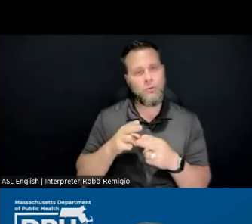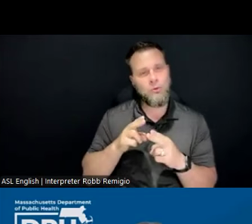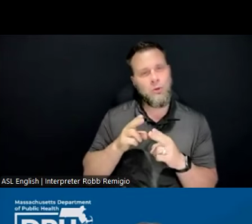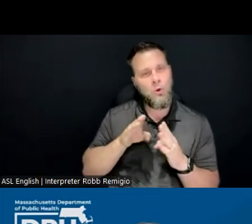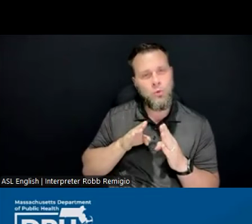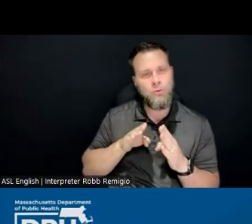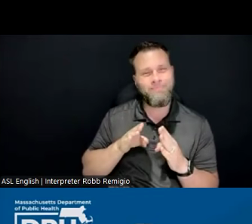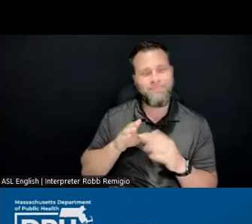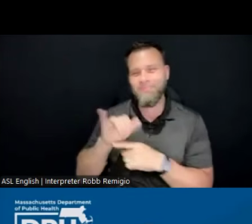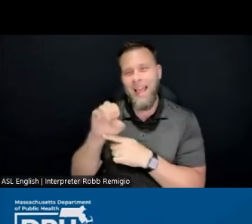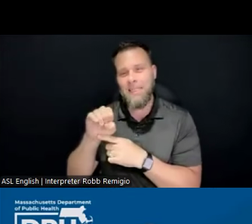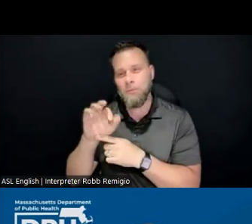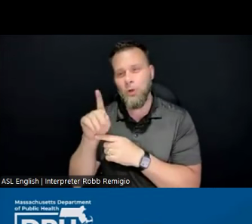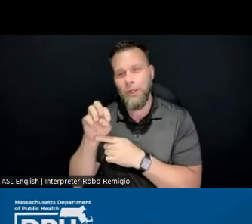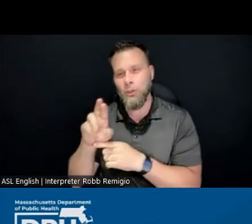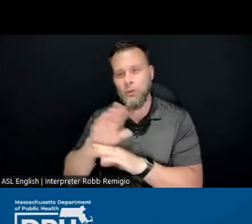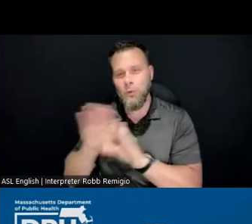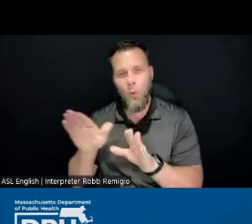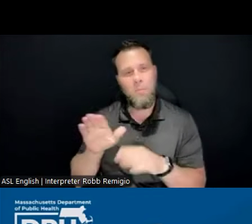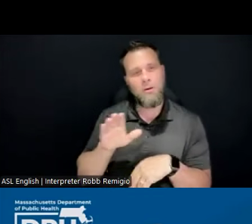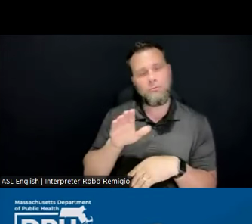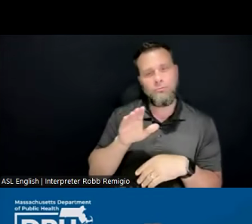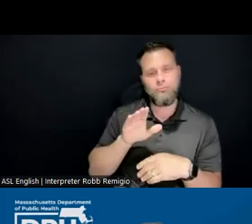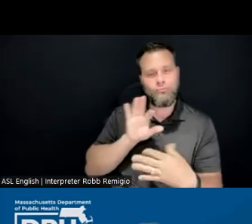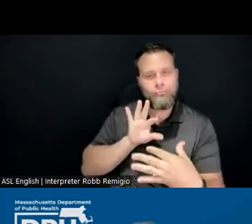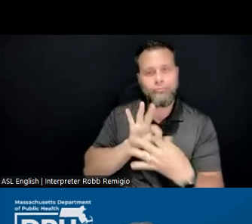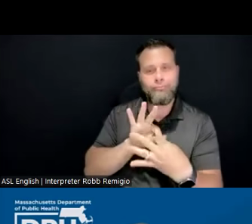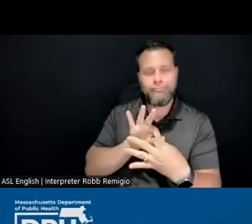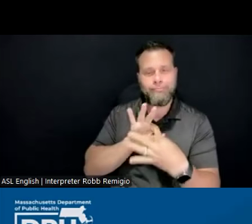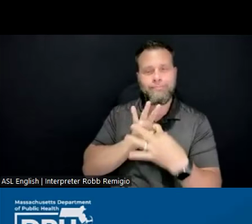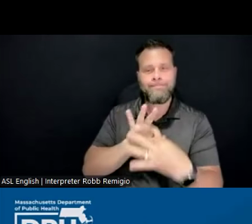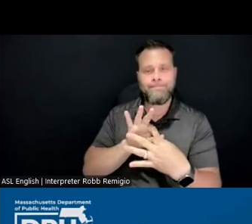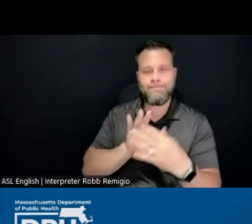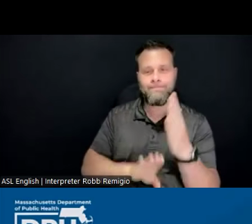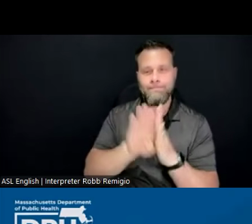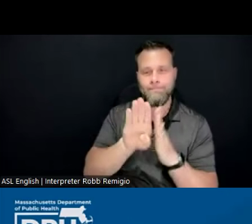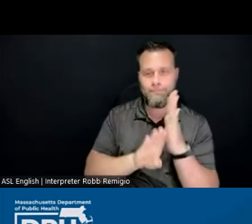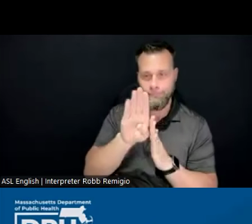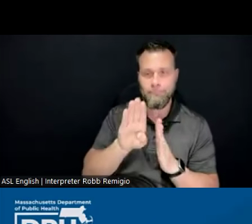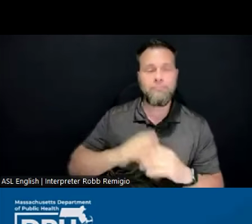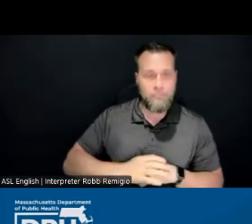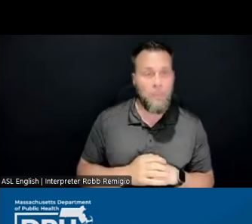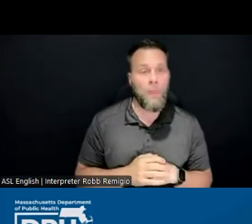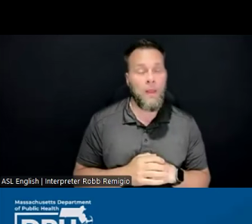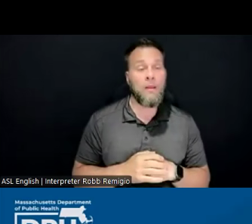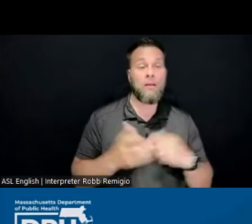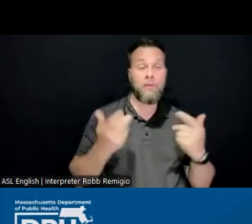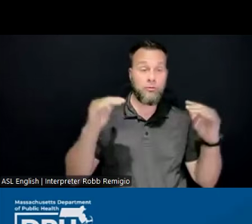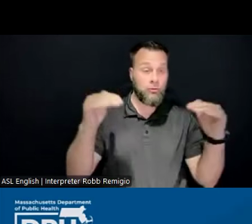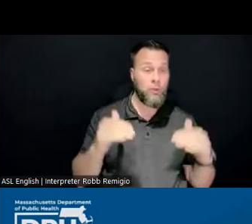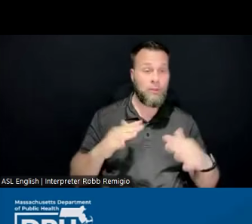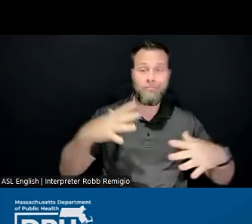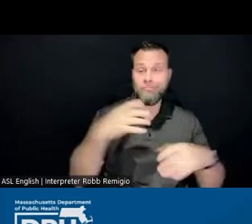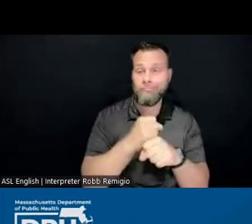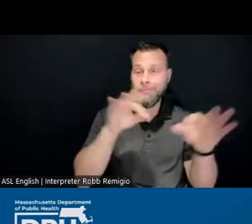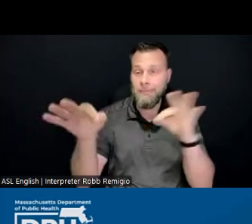icebreakers. So a route builder, I think, is the word we're using. Um, then a bit of an overview of what